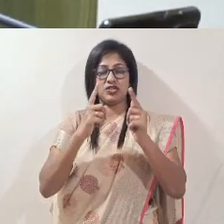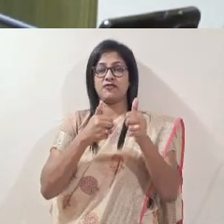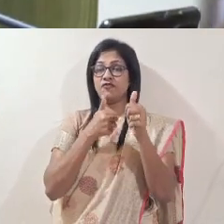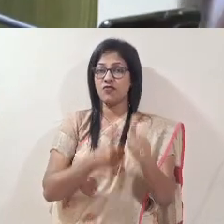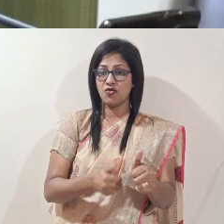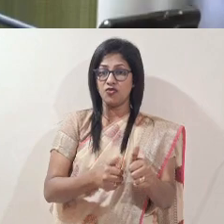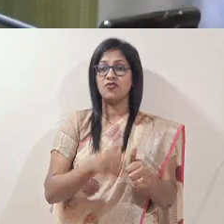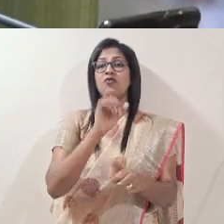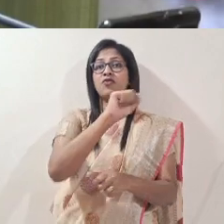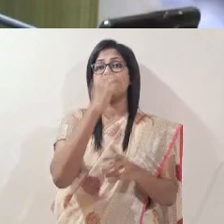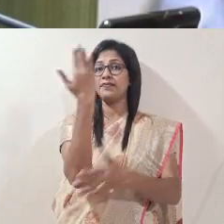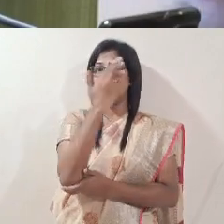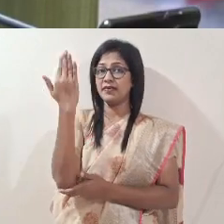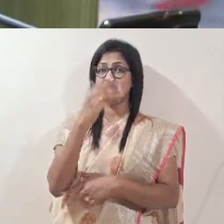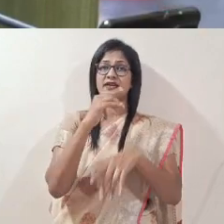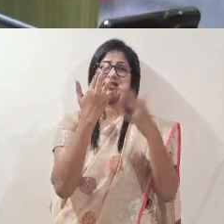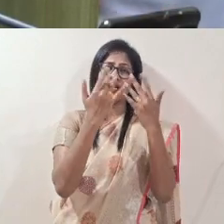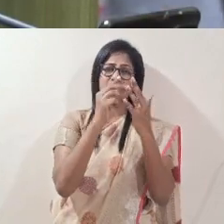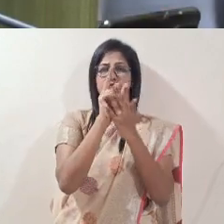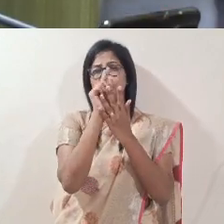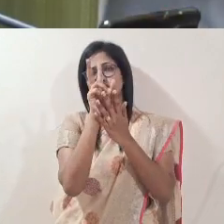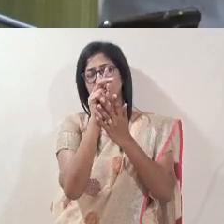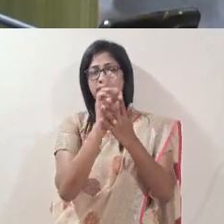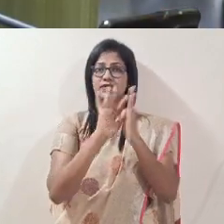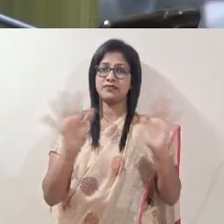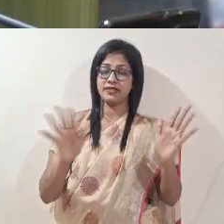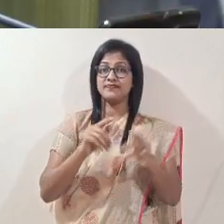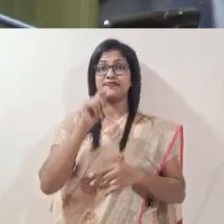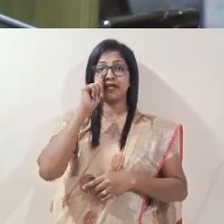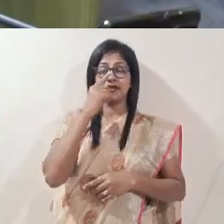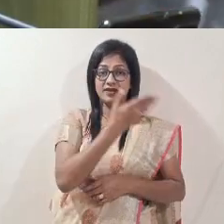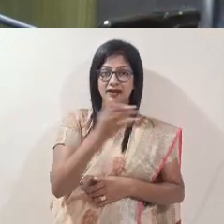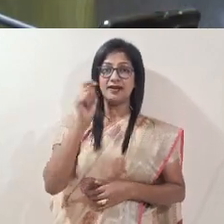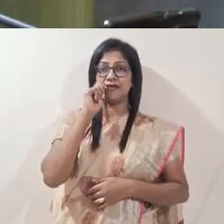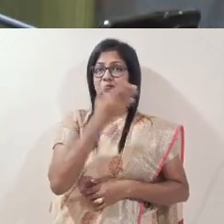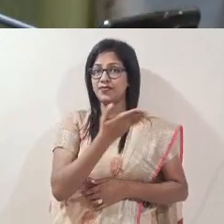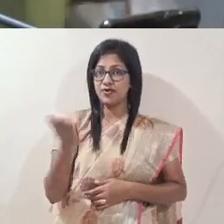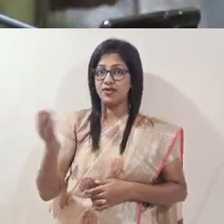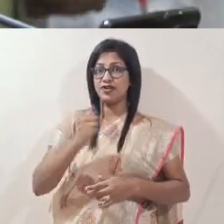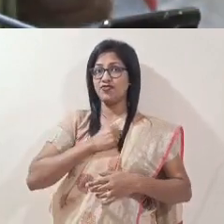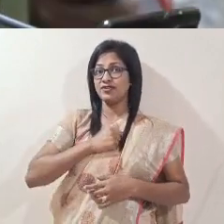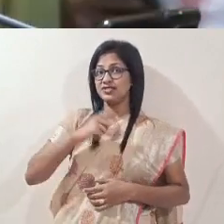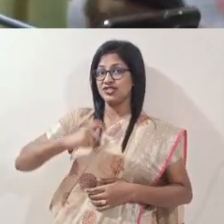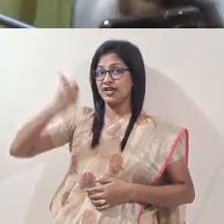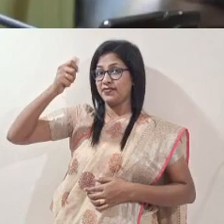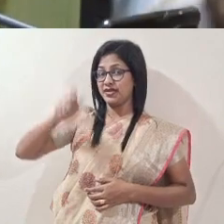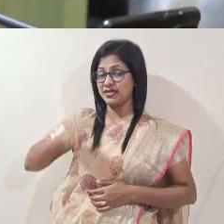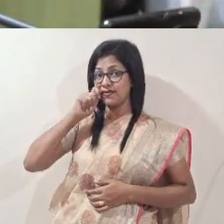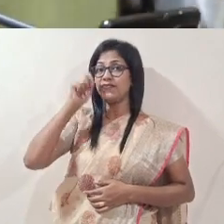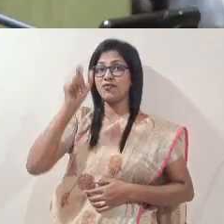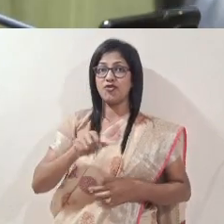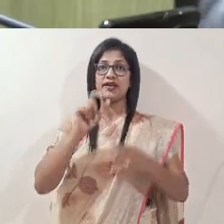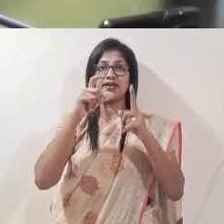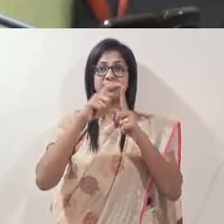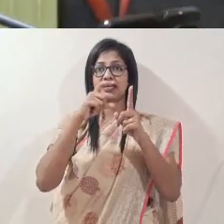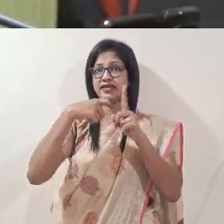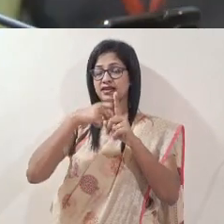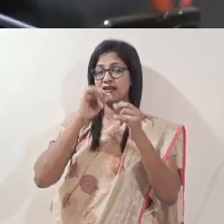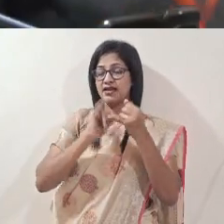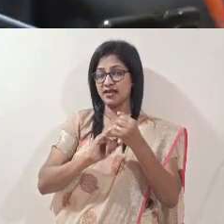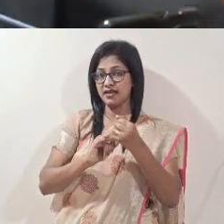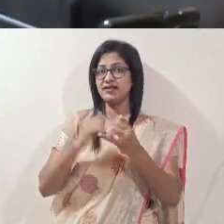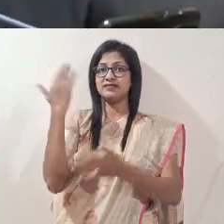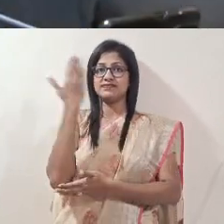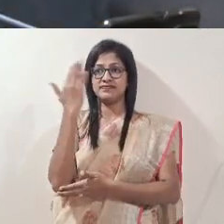get 10 to 12 minutes for the presentation. Ladies and gentlemen, I would like to welcome our distinguished chairperson, Professor P.K. Sarkar, and